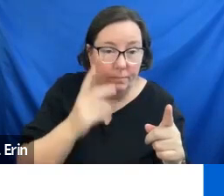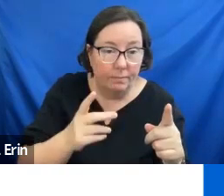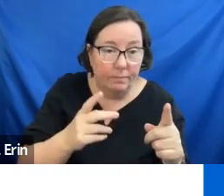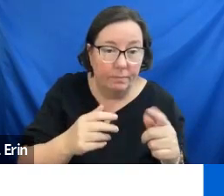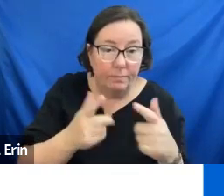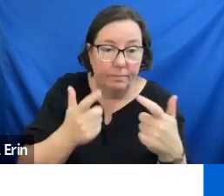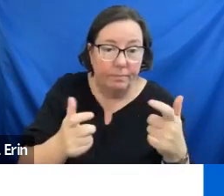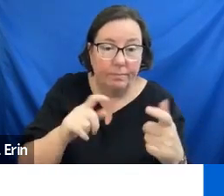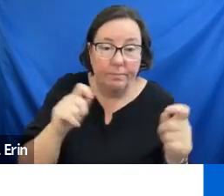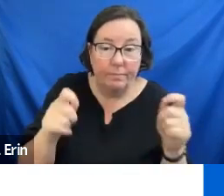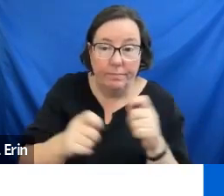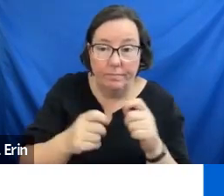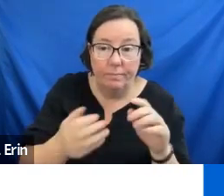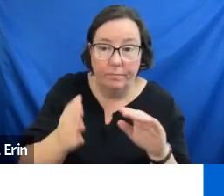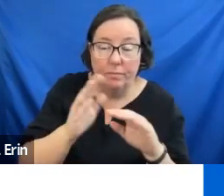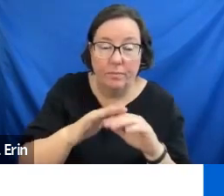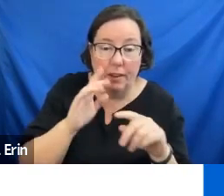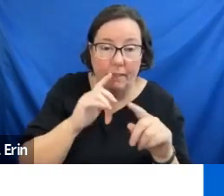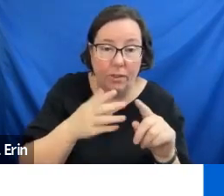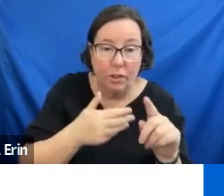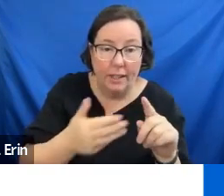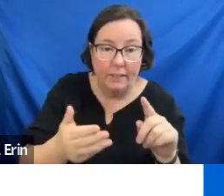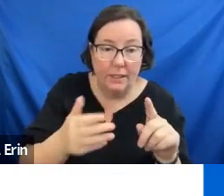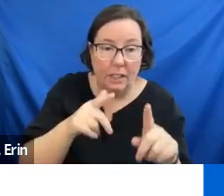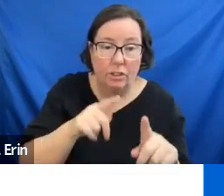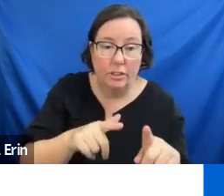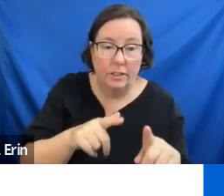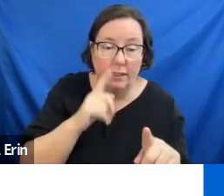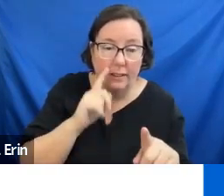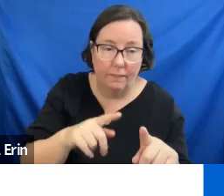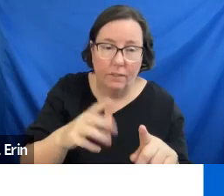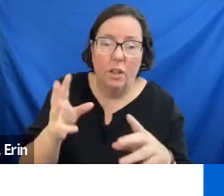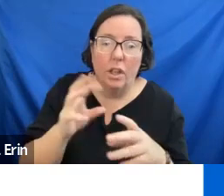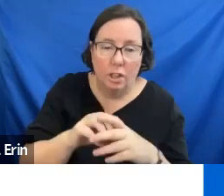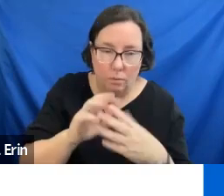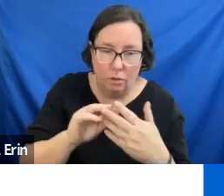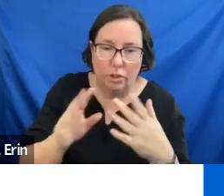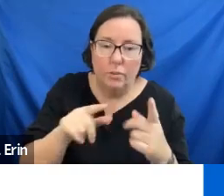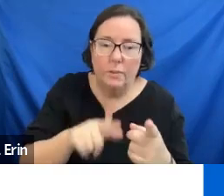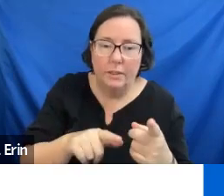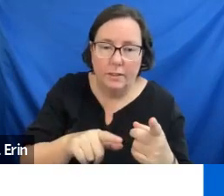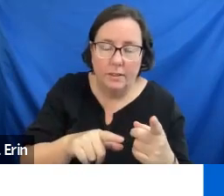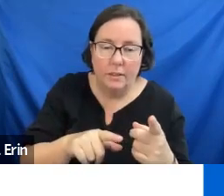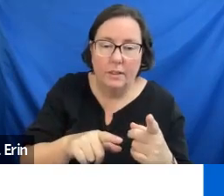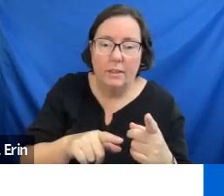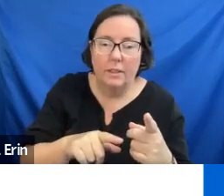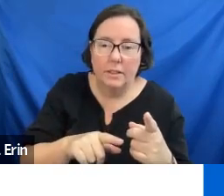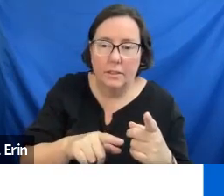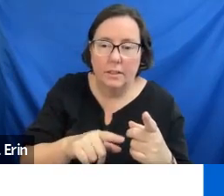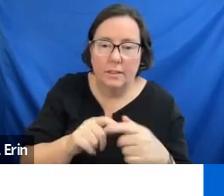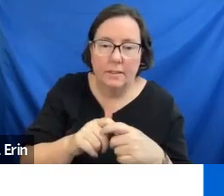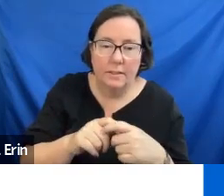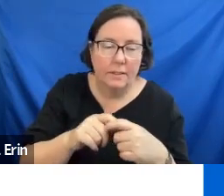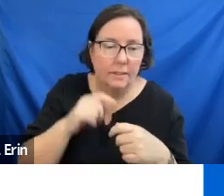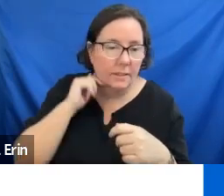greatest percentage increase in terms of invitations is for our inclusion students who are being served in an inclusion setting.